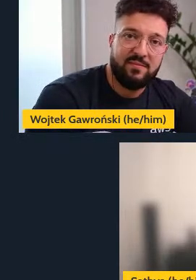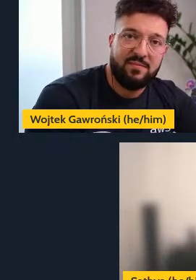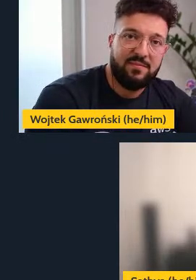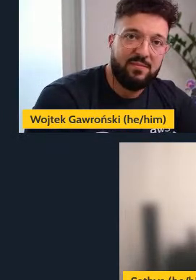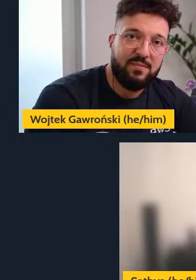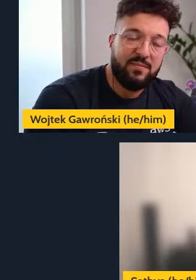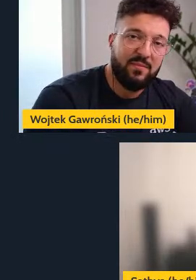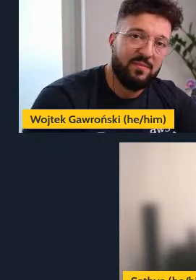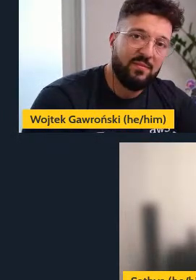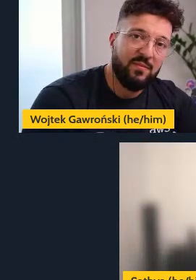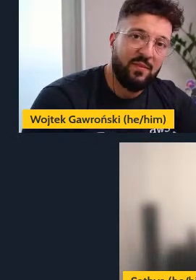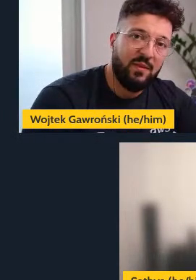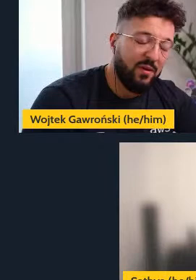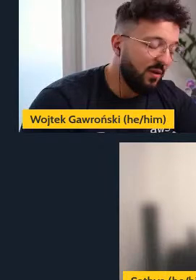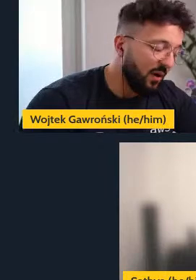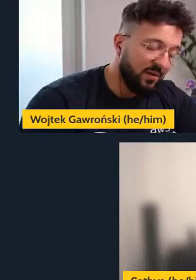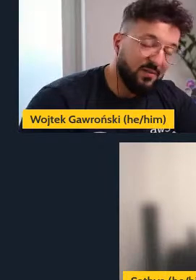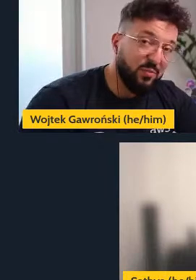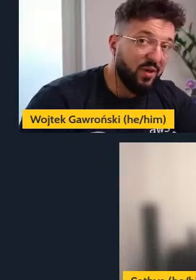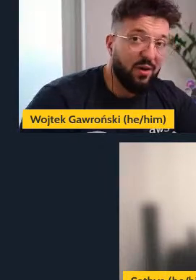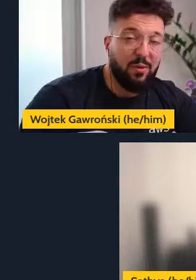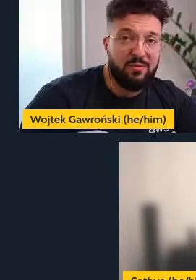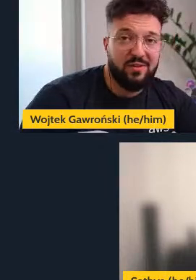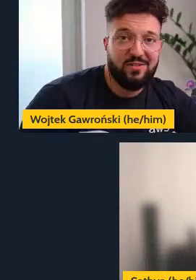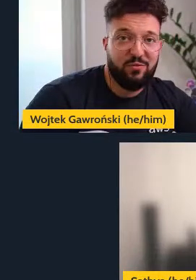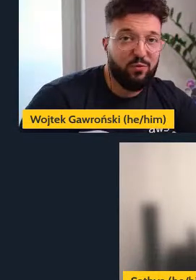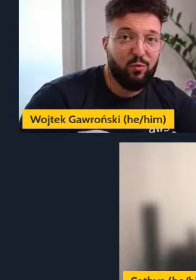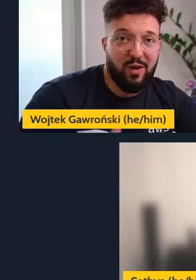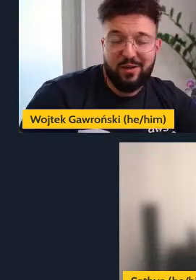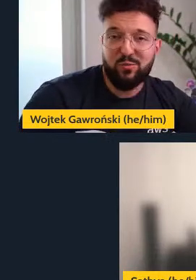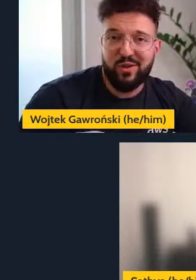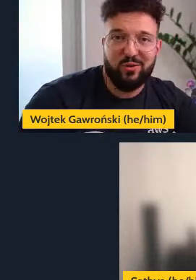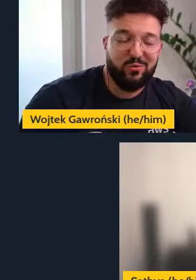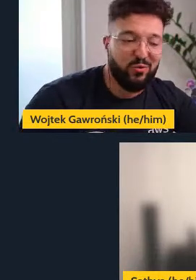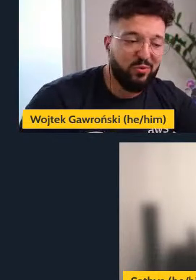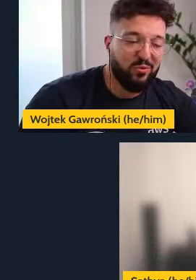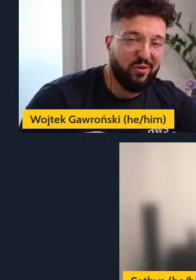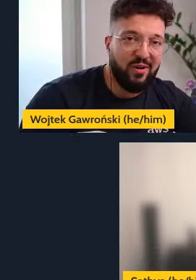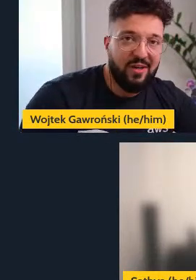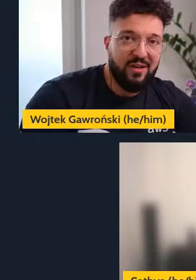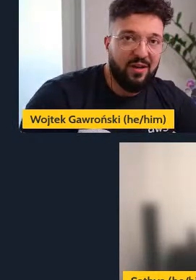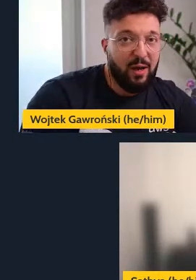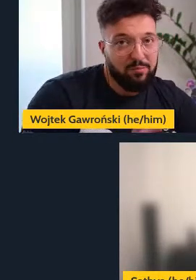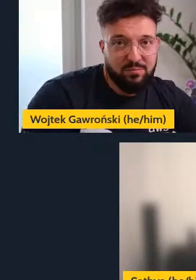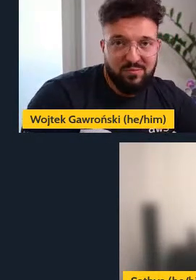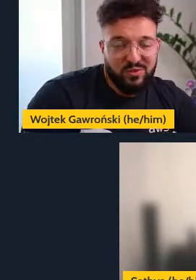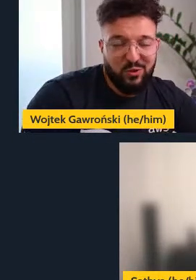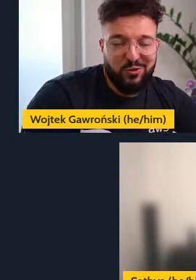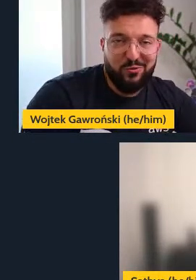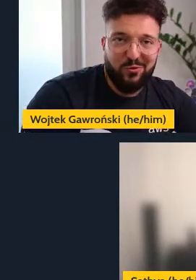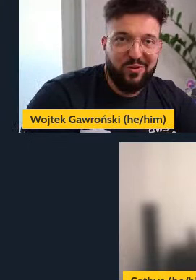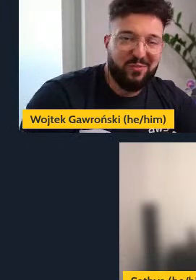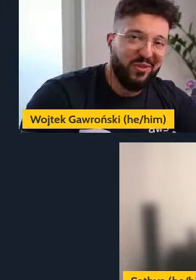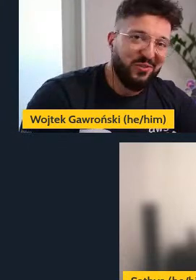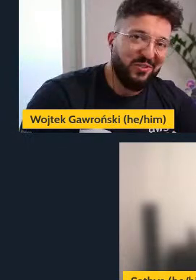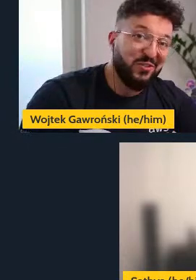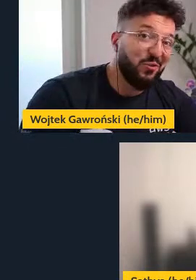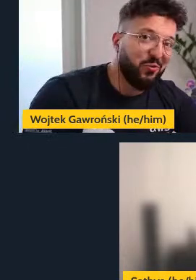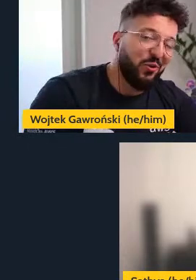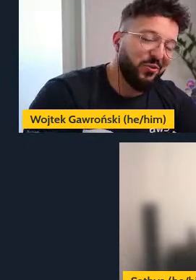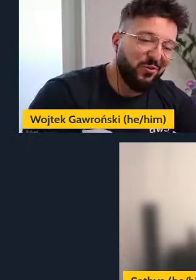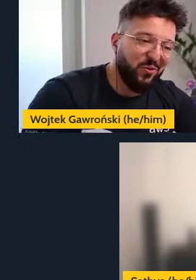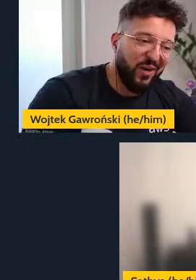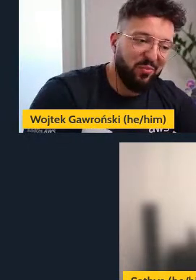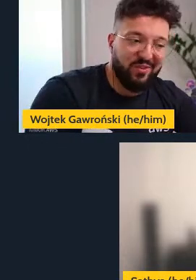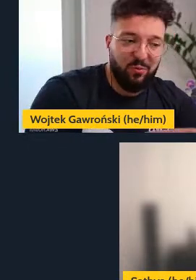amazing. I'm glad to see that. Yeah, and speaking about this, if you would like to be a contributor, I'm sorry to do this because this is